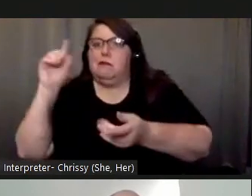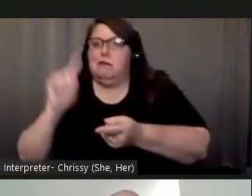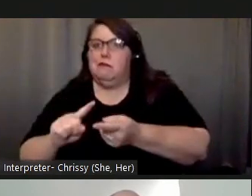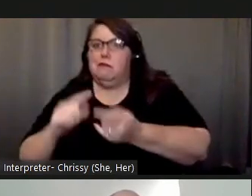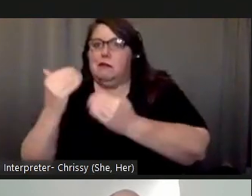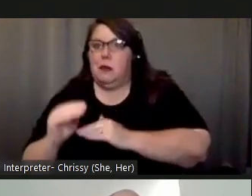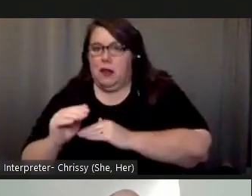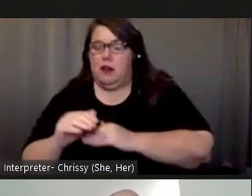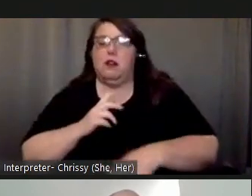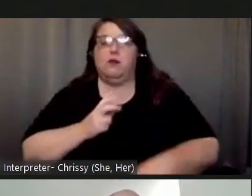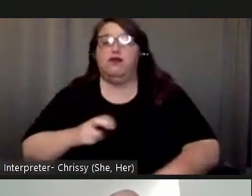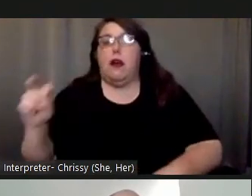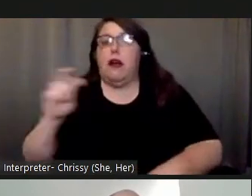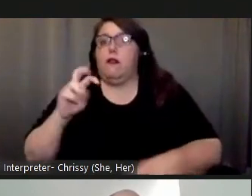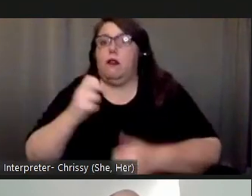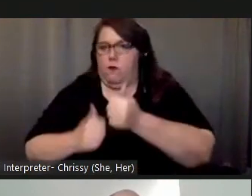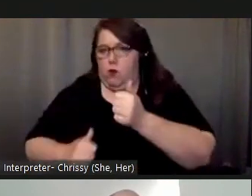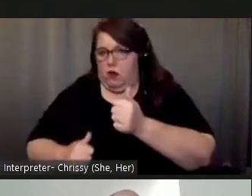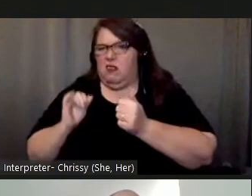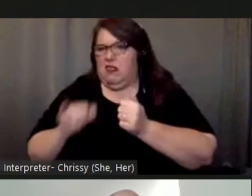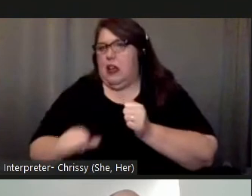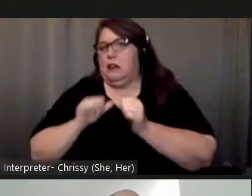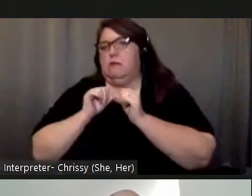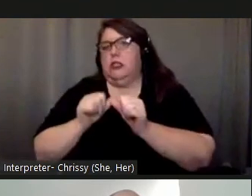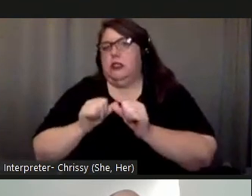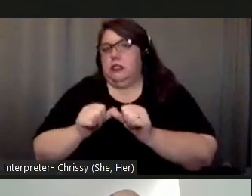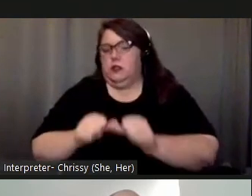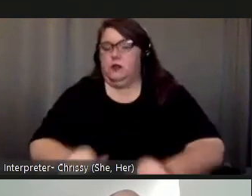need to continue doing right now.